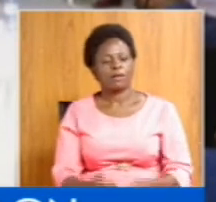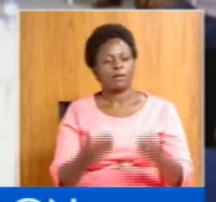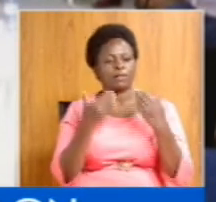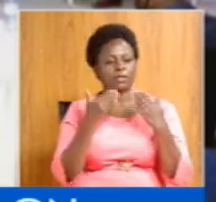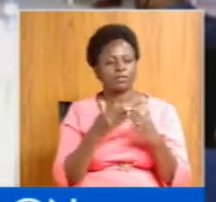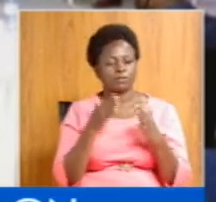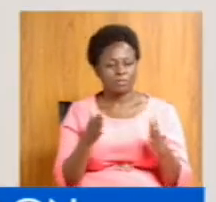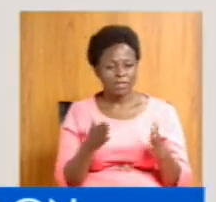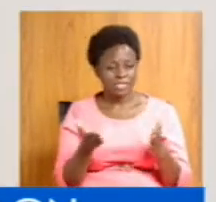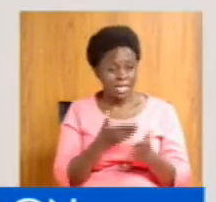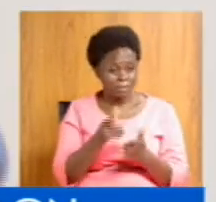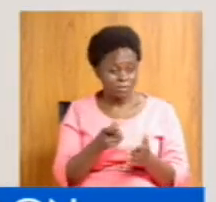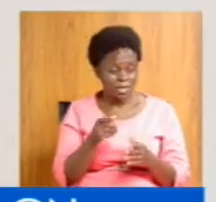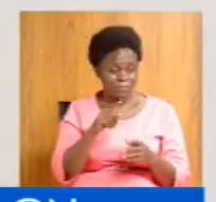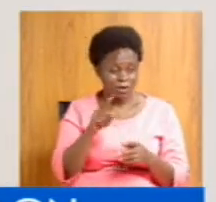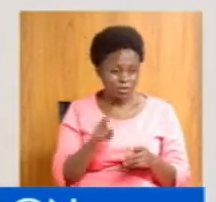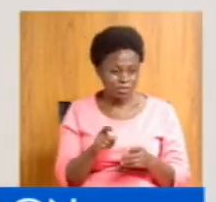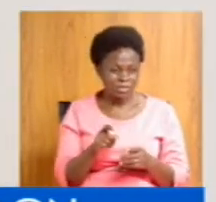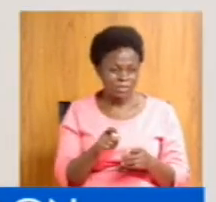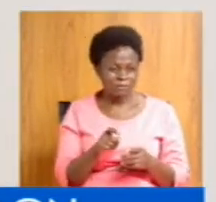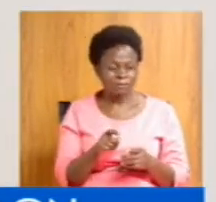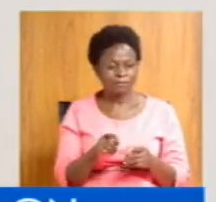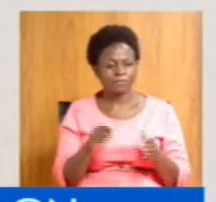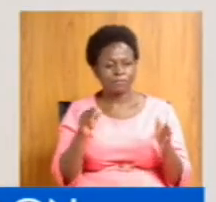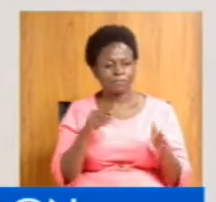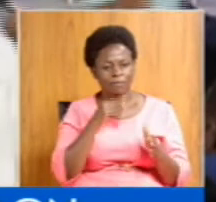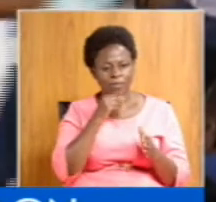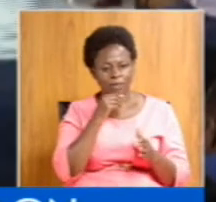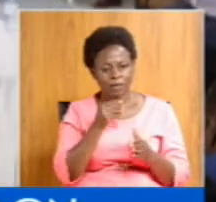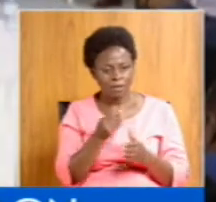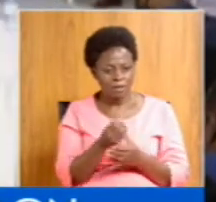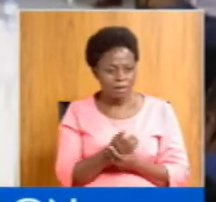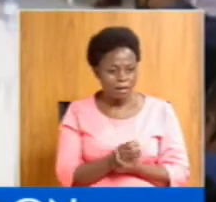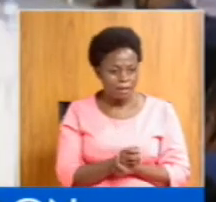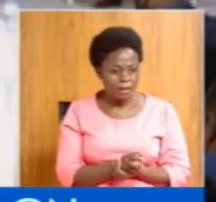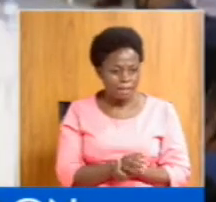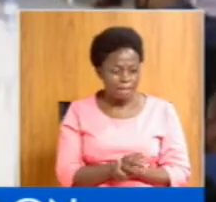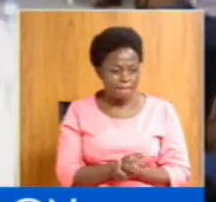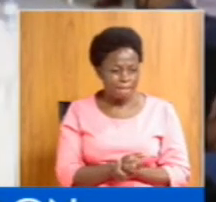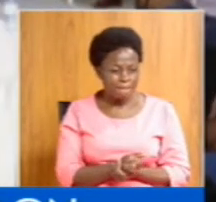is there anybody who has a question yes we have a gentleman here